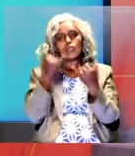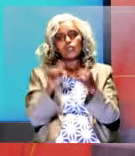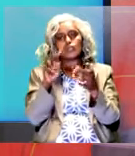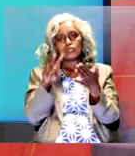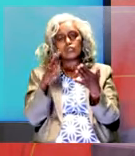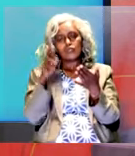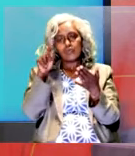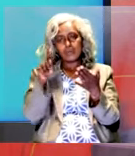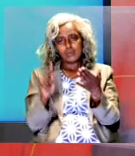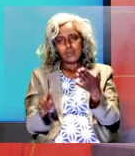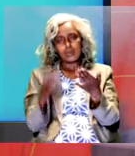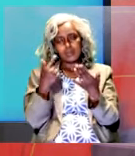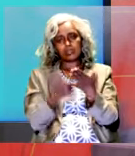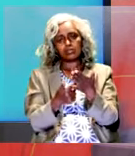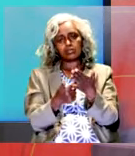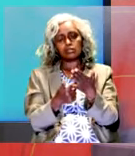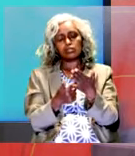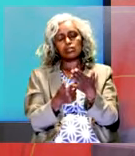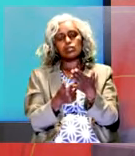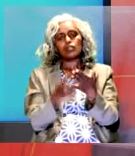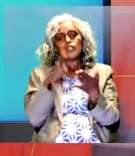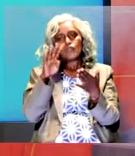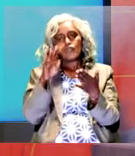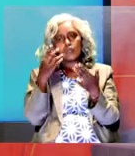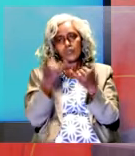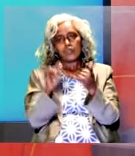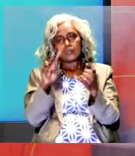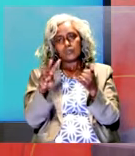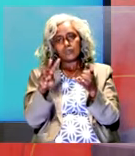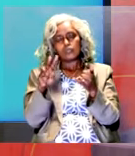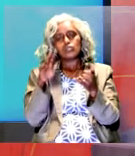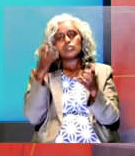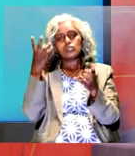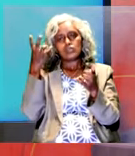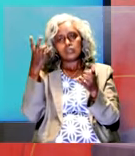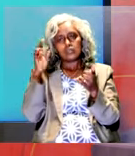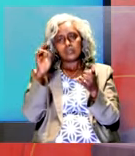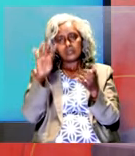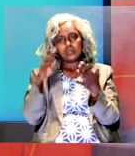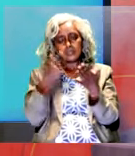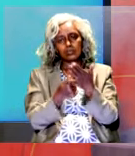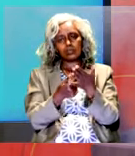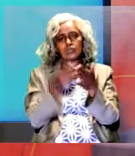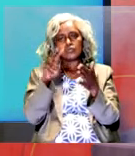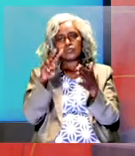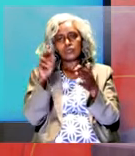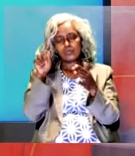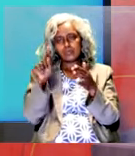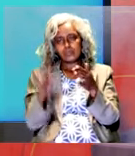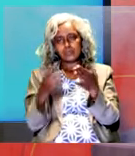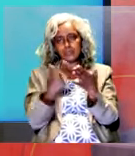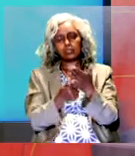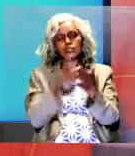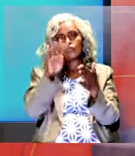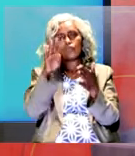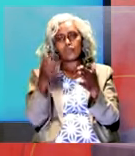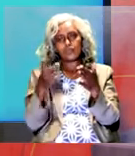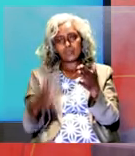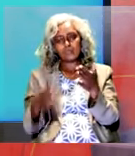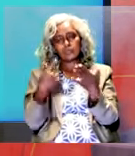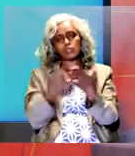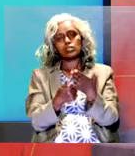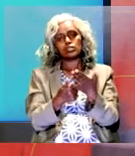2 factorial. Therefore, this is 4 over 2 squared, it is 4. 2 factorial is 2. 4 over 2 is this